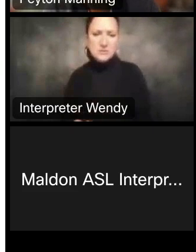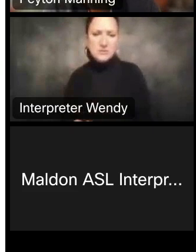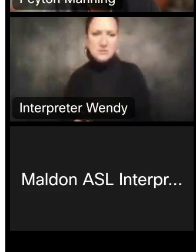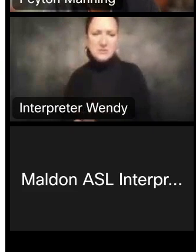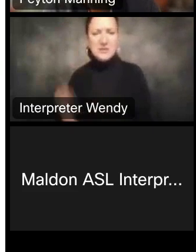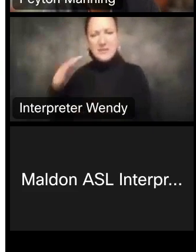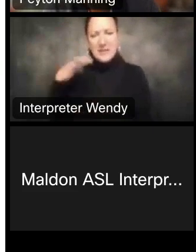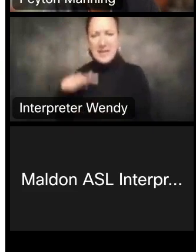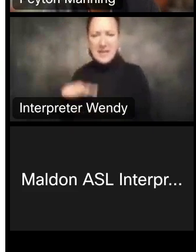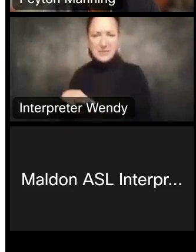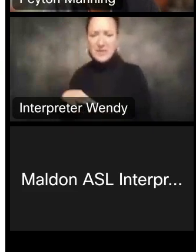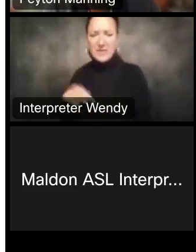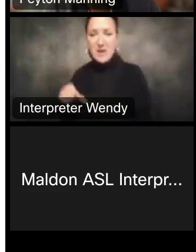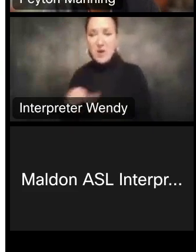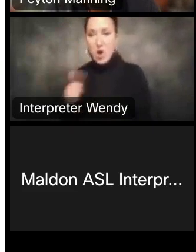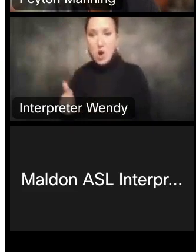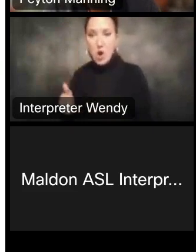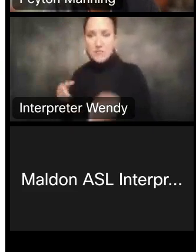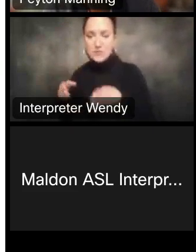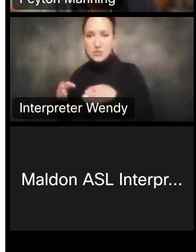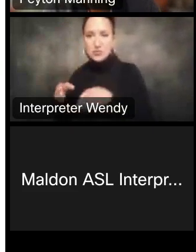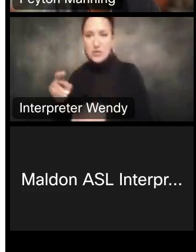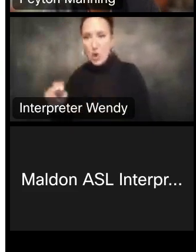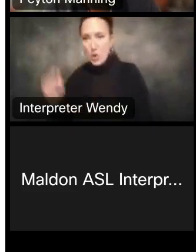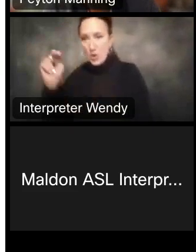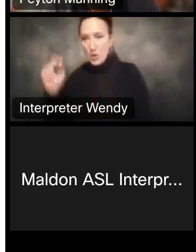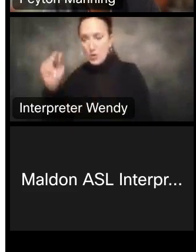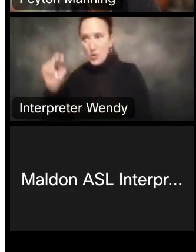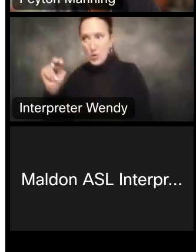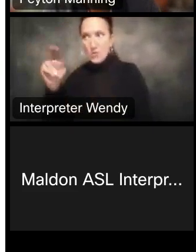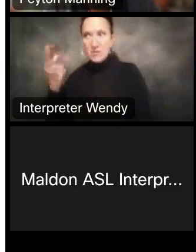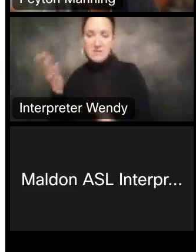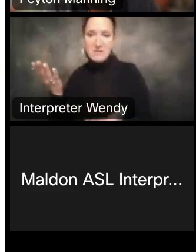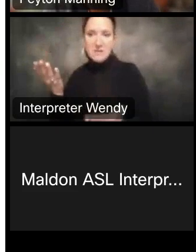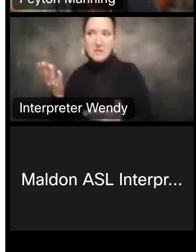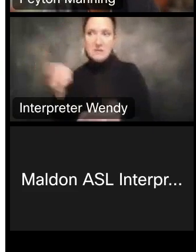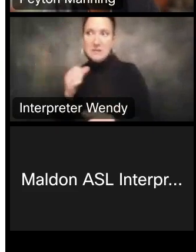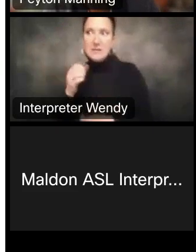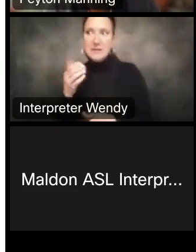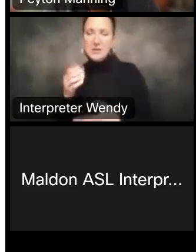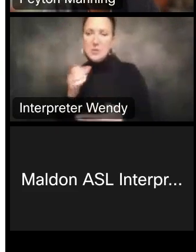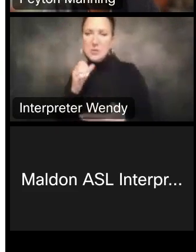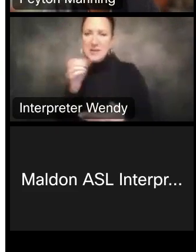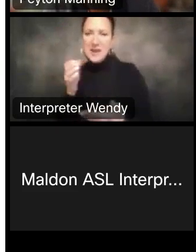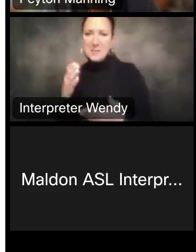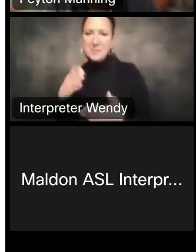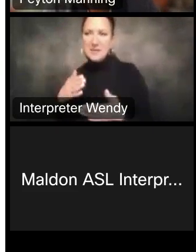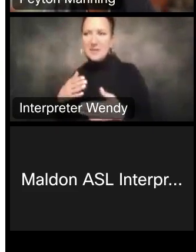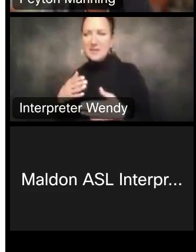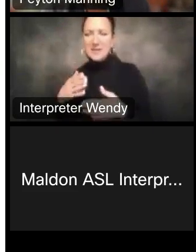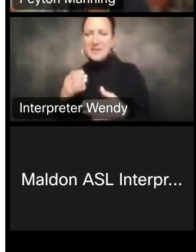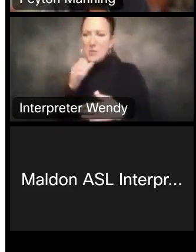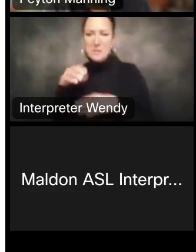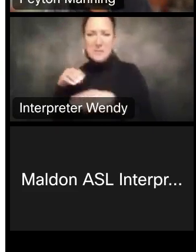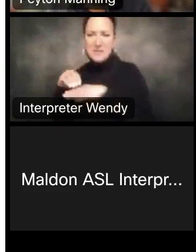advantage of an off-street trail on the north side, in part, was that it would be basically uninterrupted by vehicle